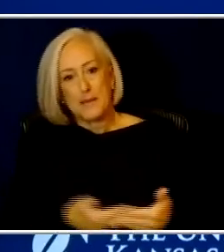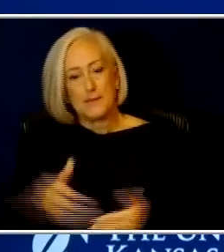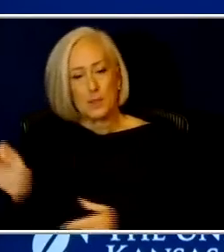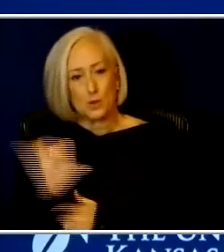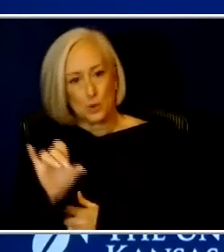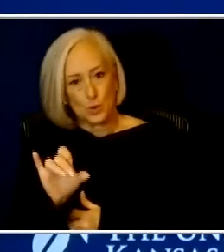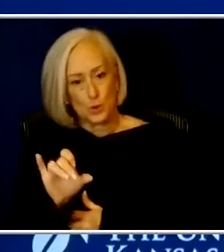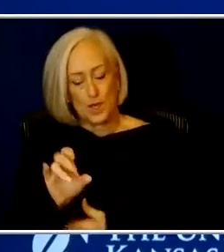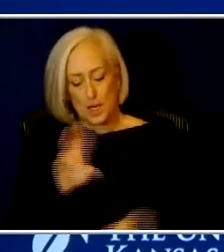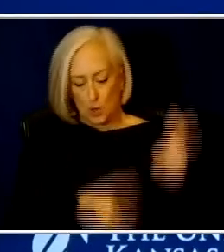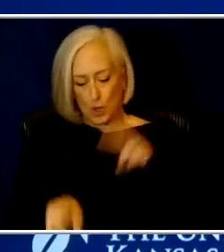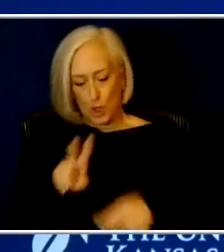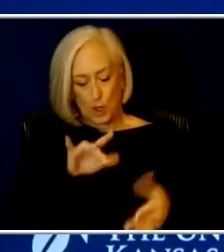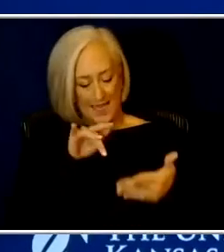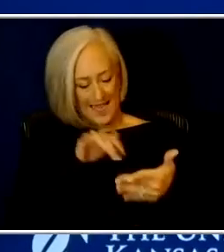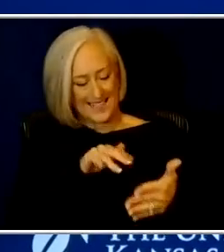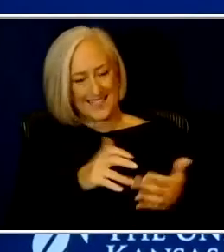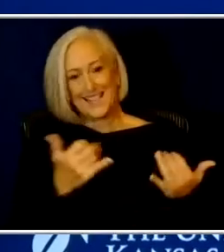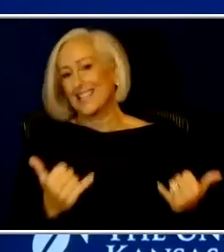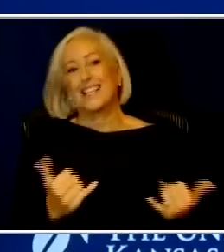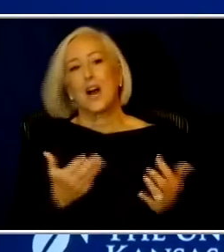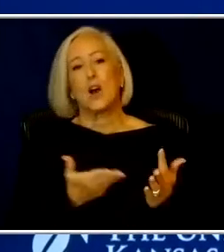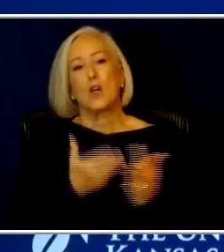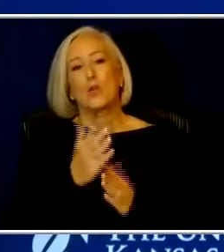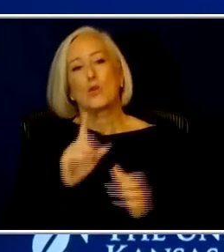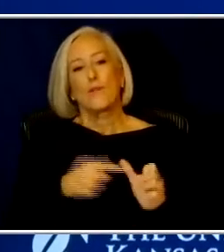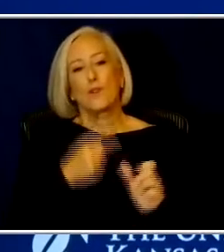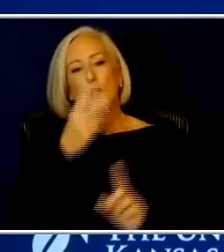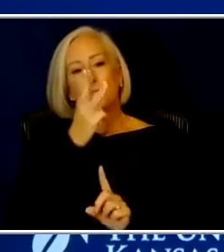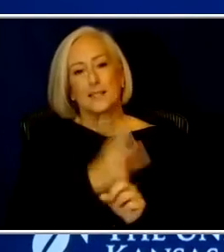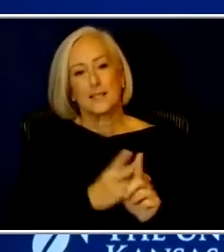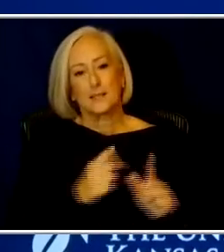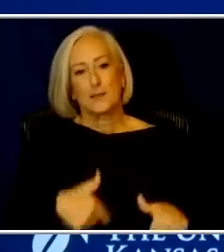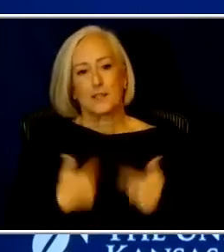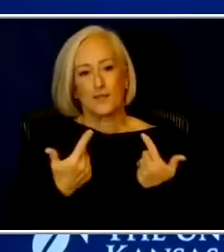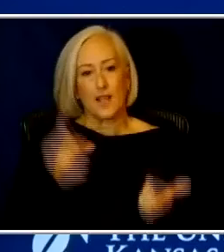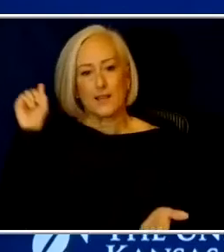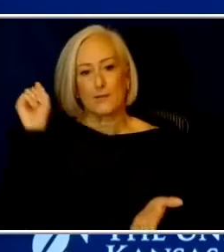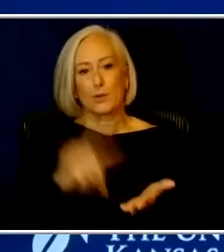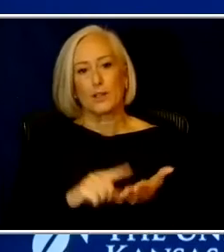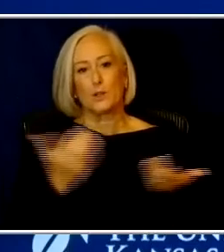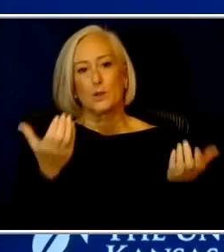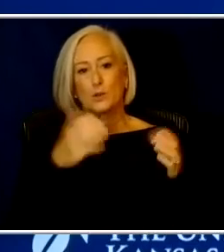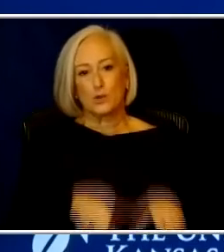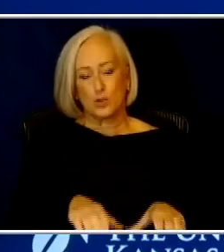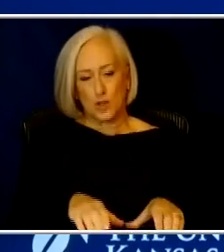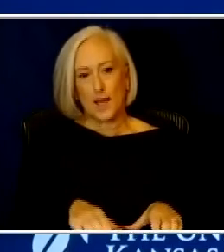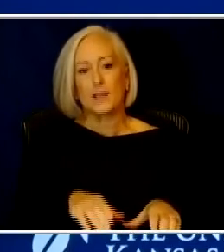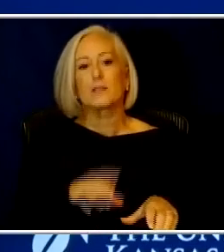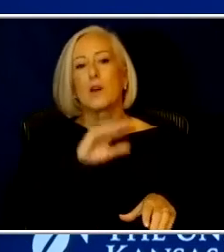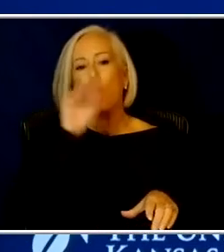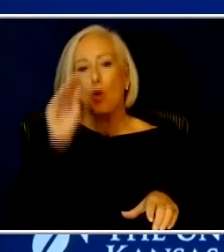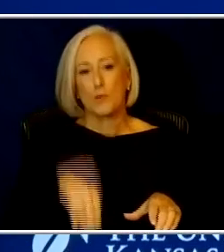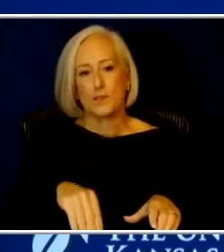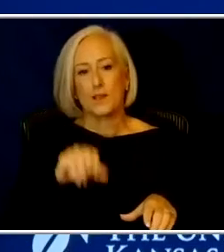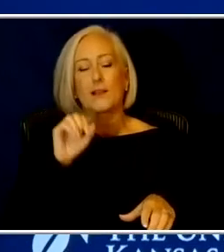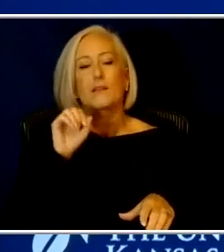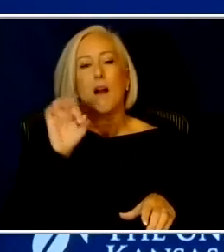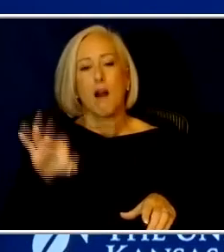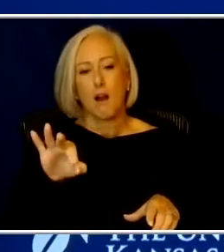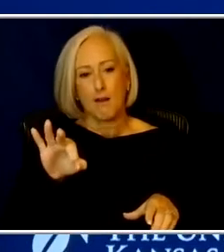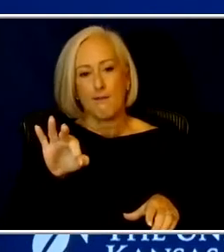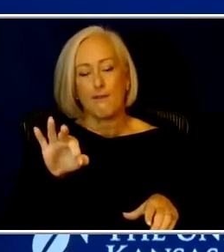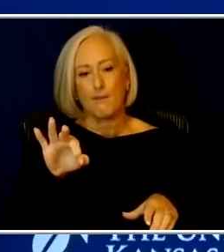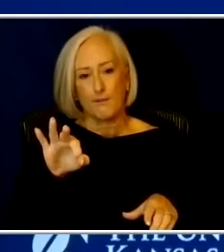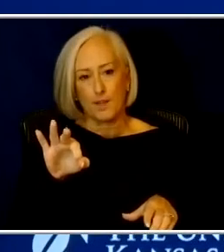now, even through the first 6 months of life, you had a reduced chance or reduced rate of fetal or